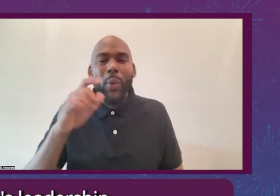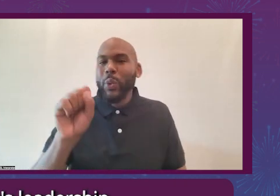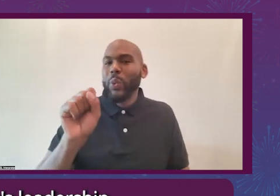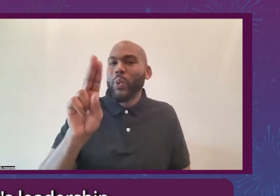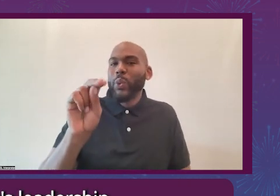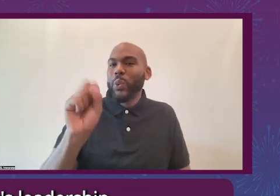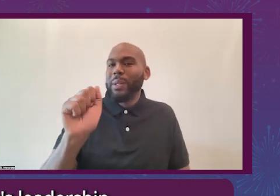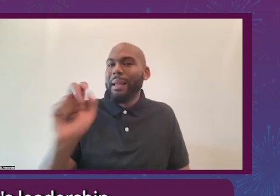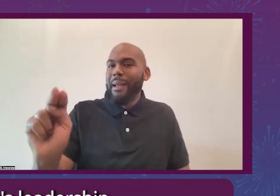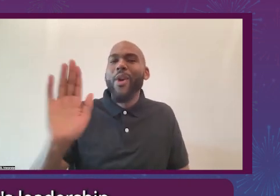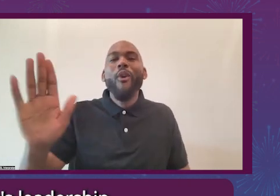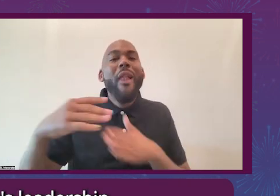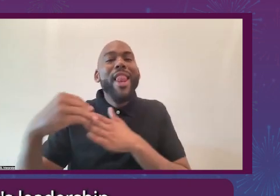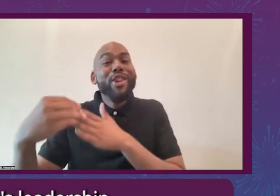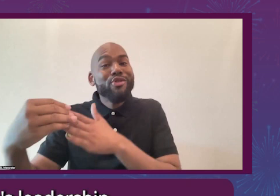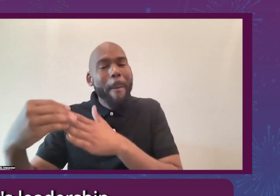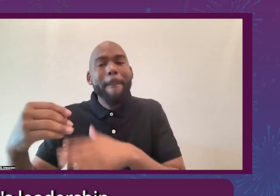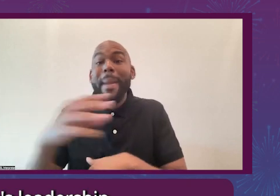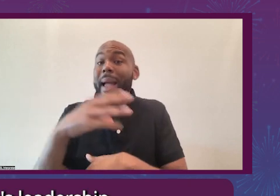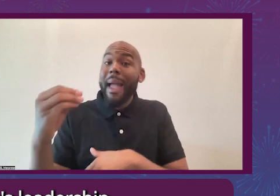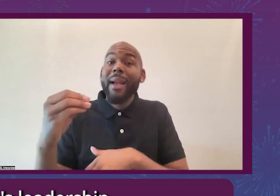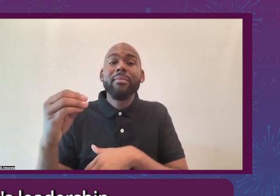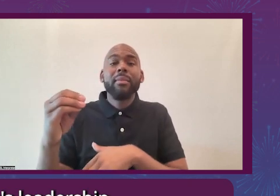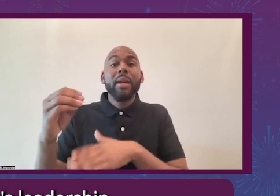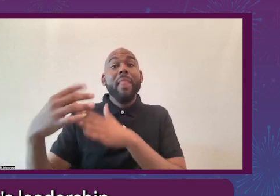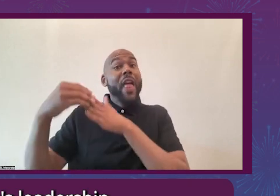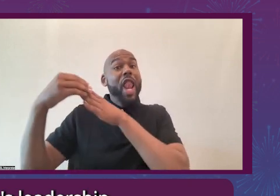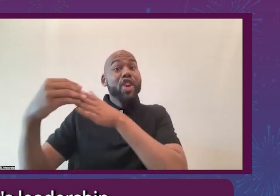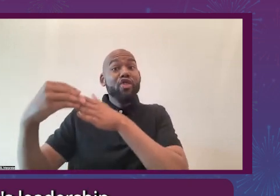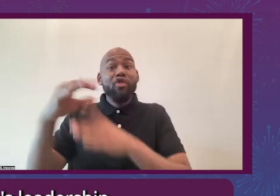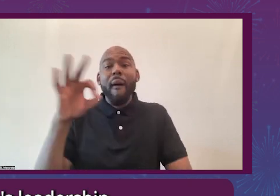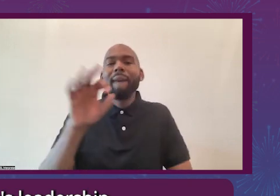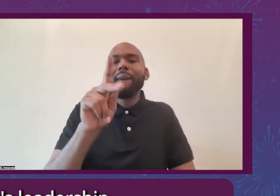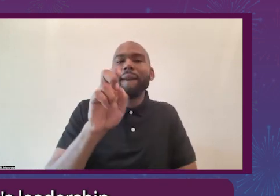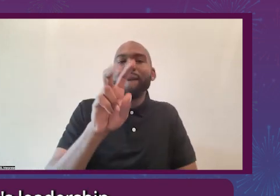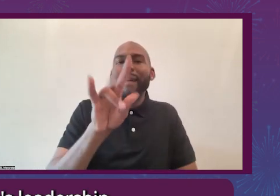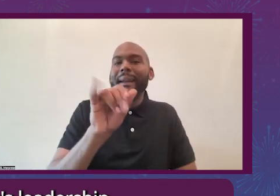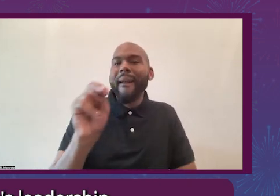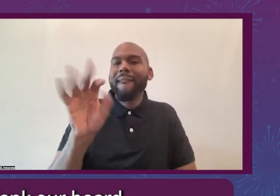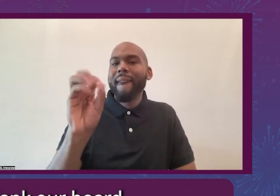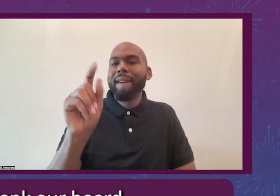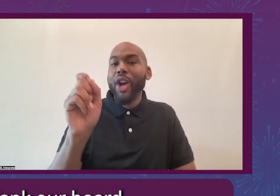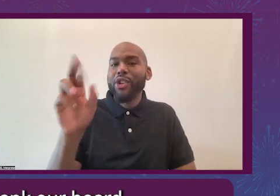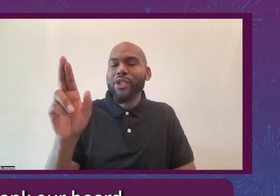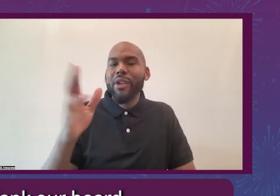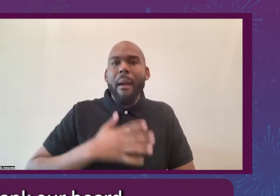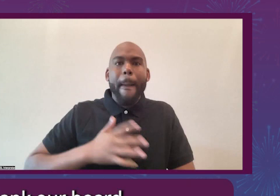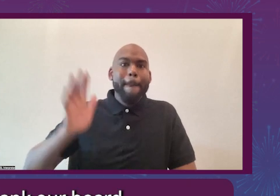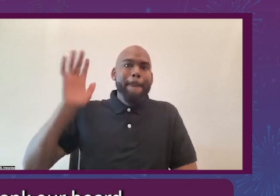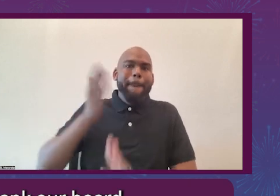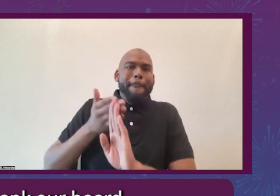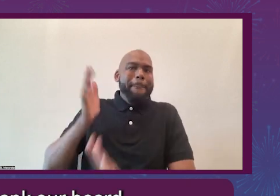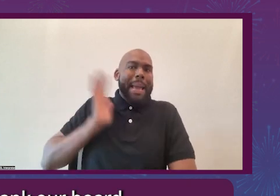Susan's leadership and the leadership of Kevin Foster, our immediate past